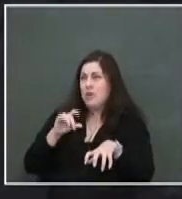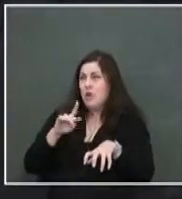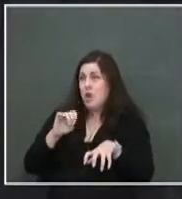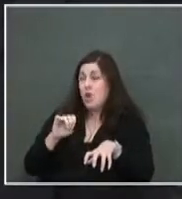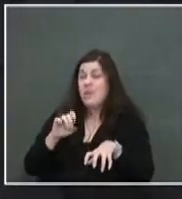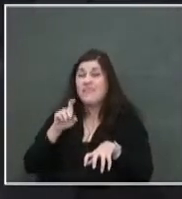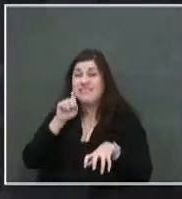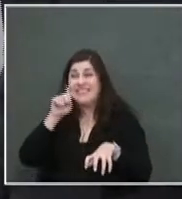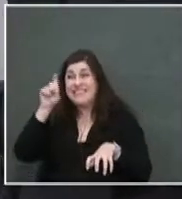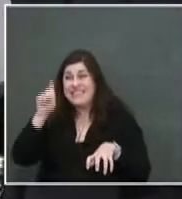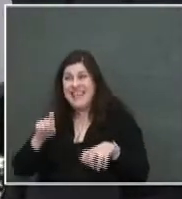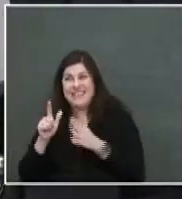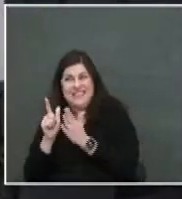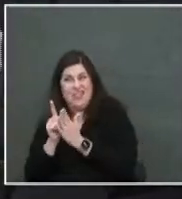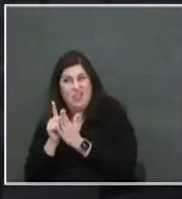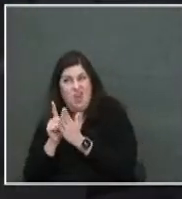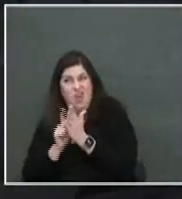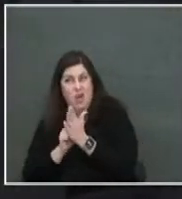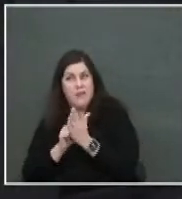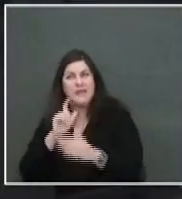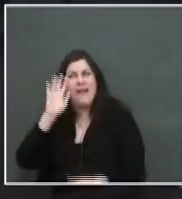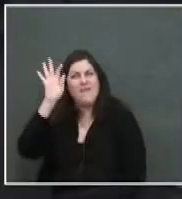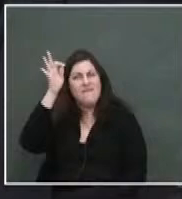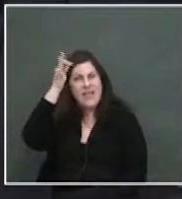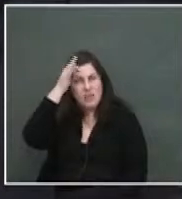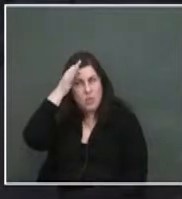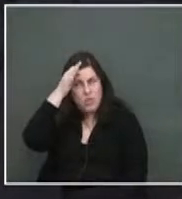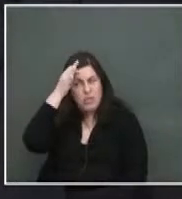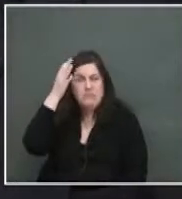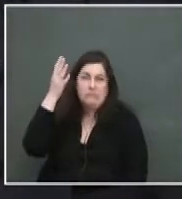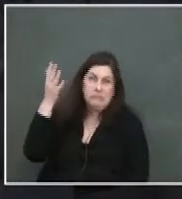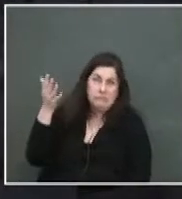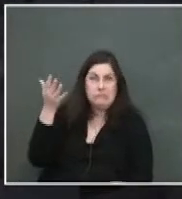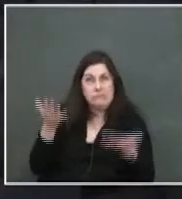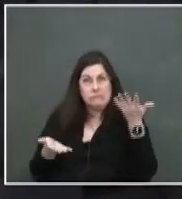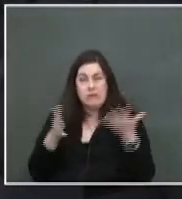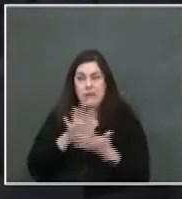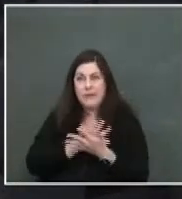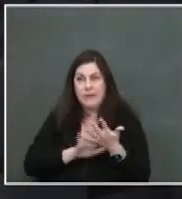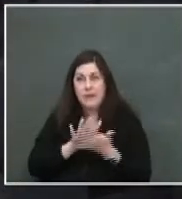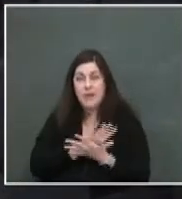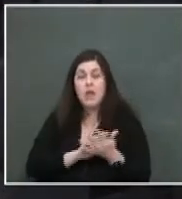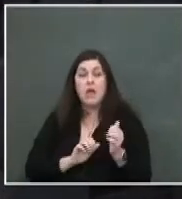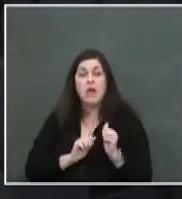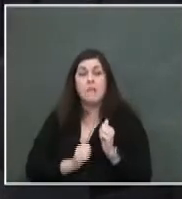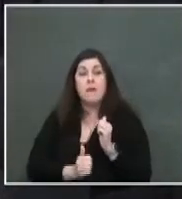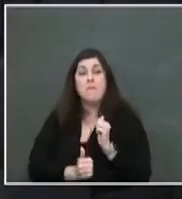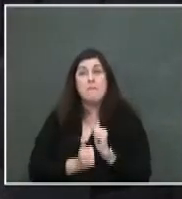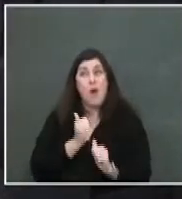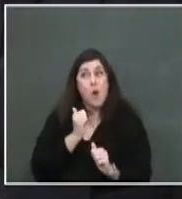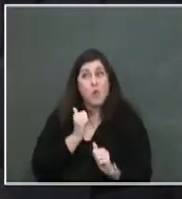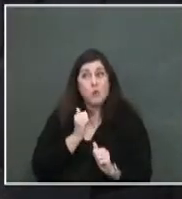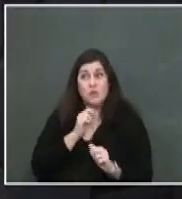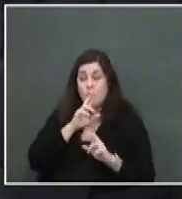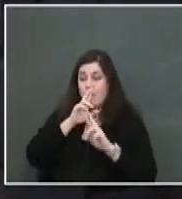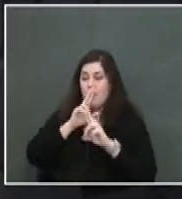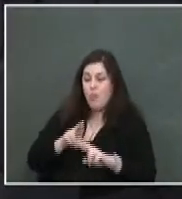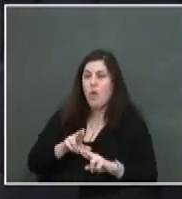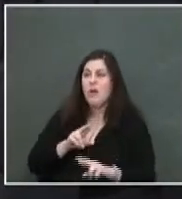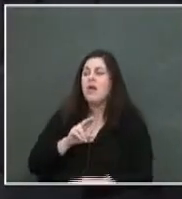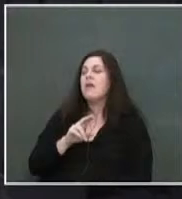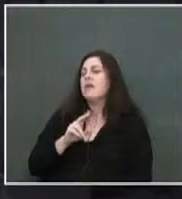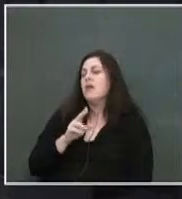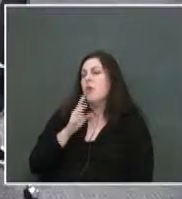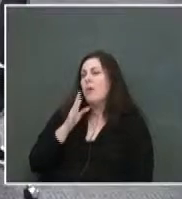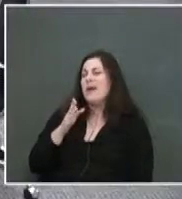Texas-specific criminal law, then it's not a federal NIBR stat, would be an example. But most of those reported offenses get synthesized into that NIBR stat